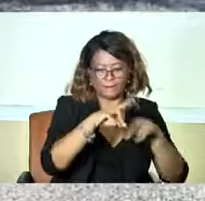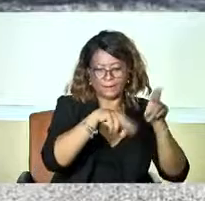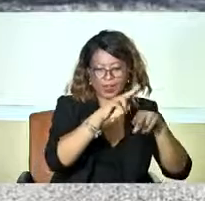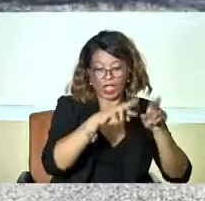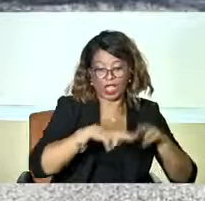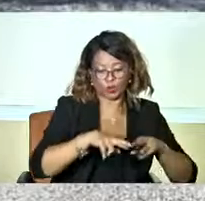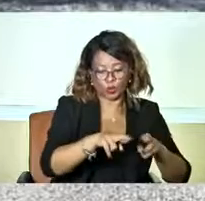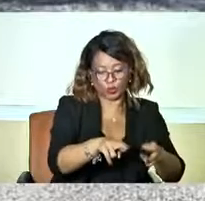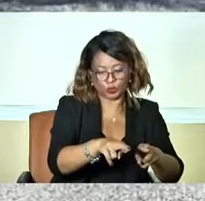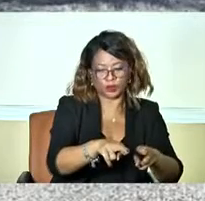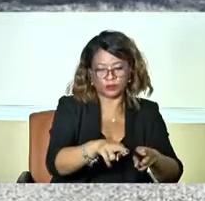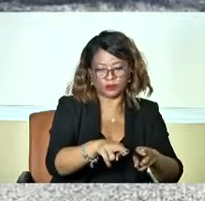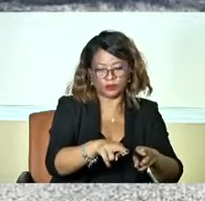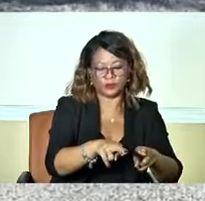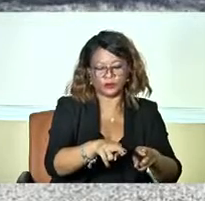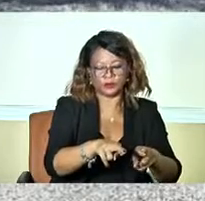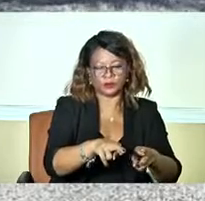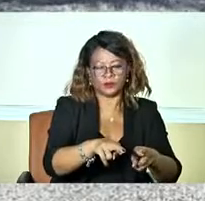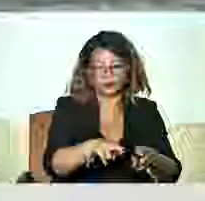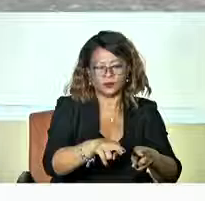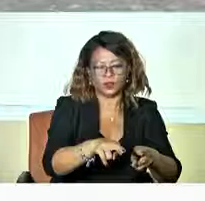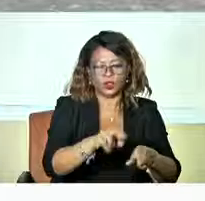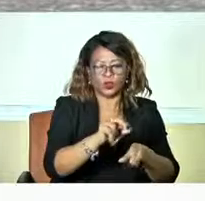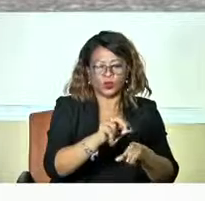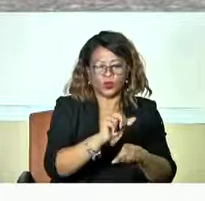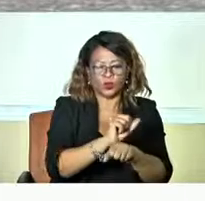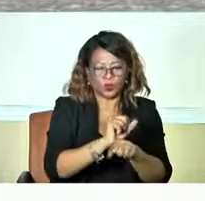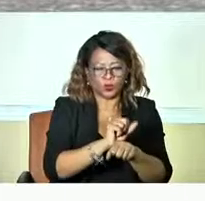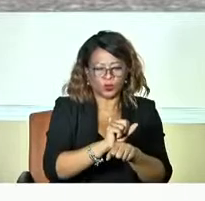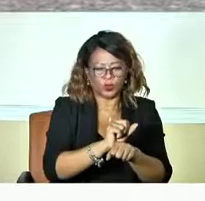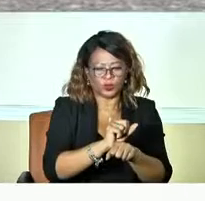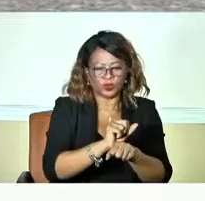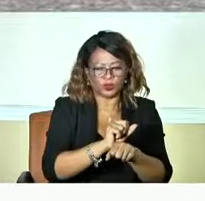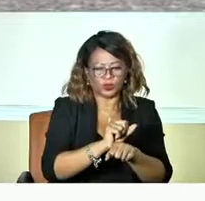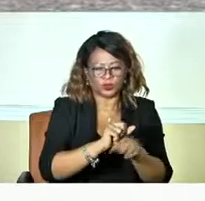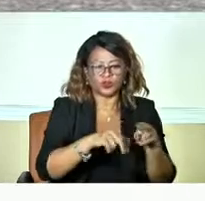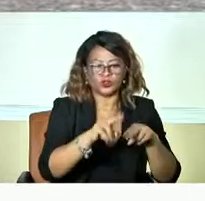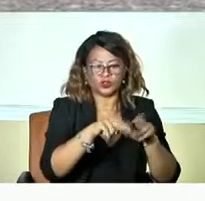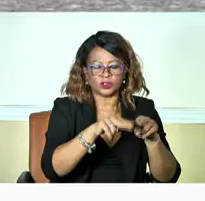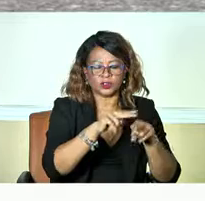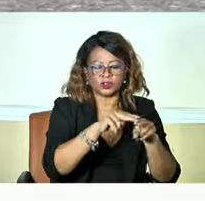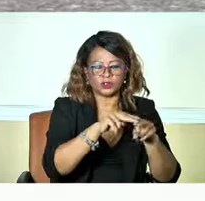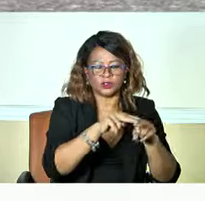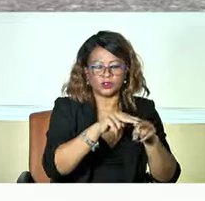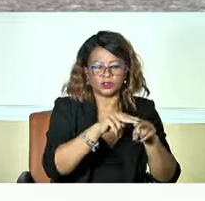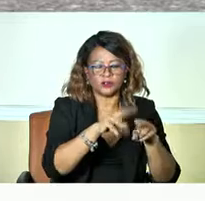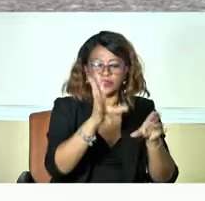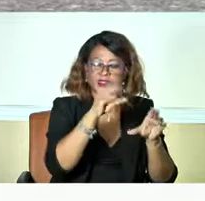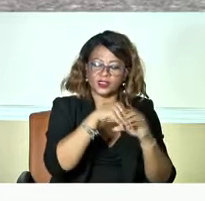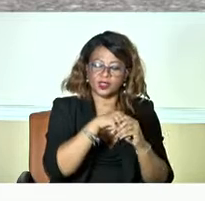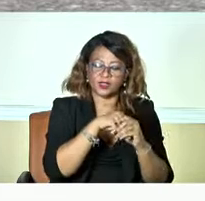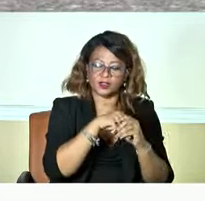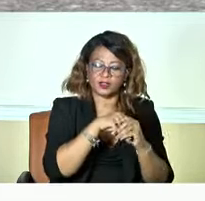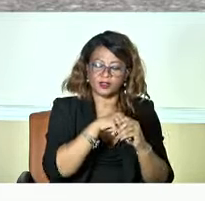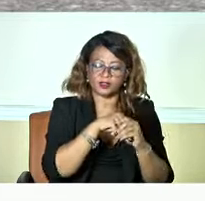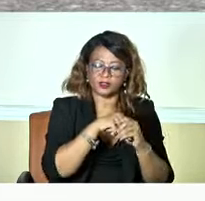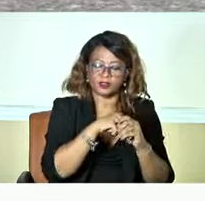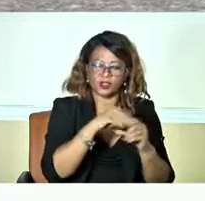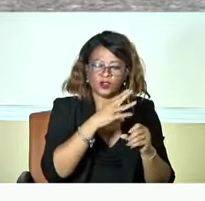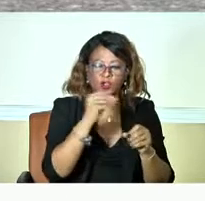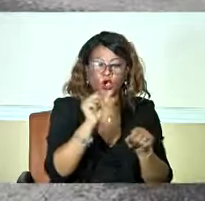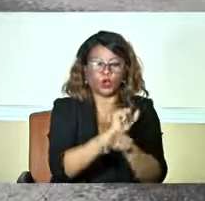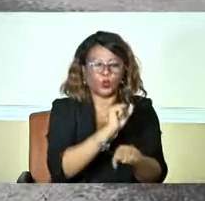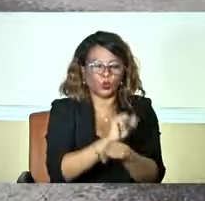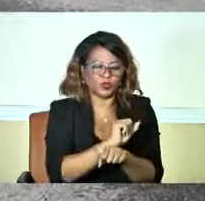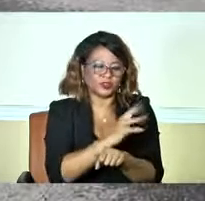roads. War Construction continues and has been engaged to carry out